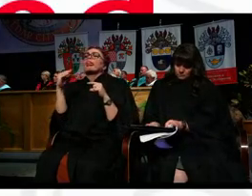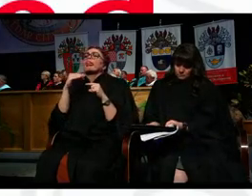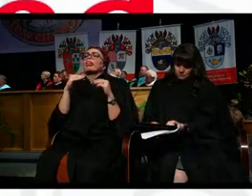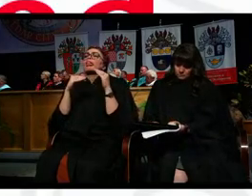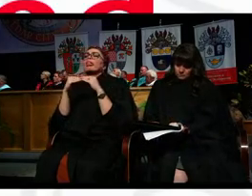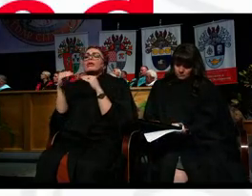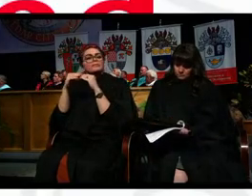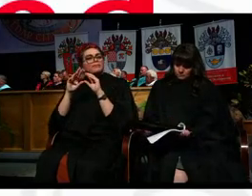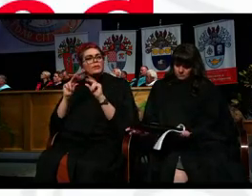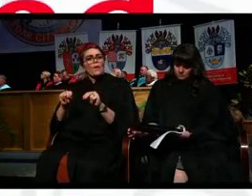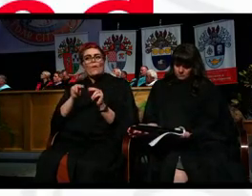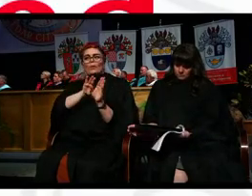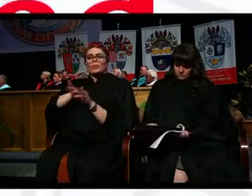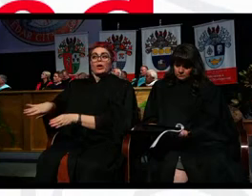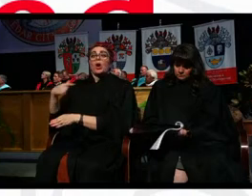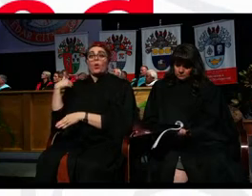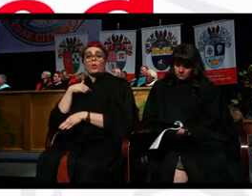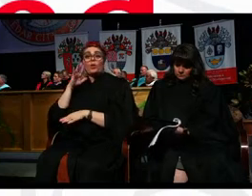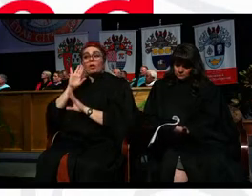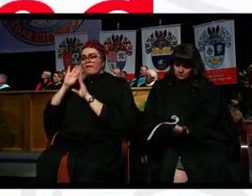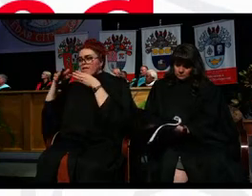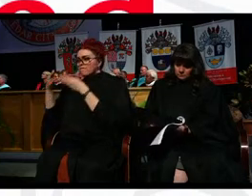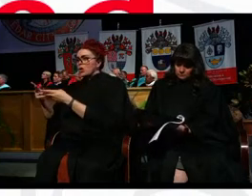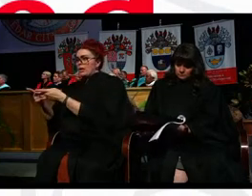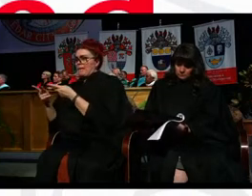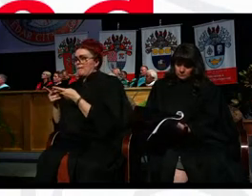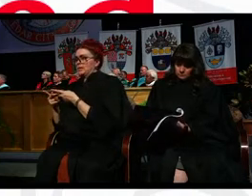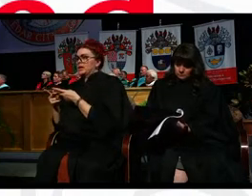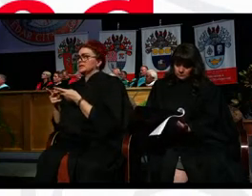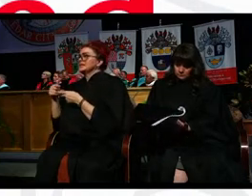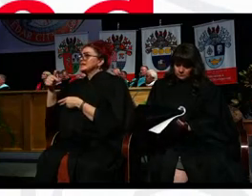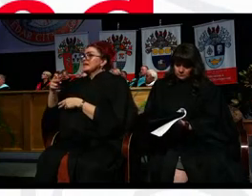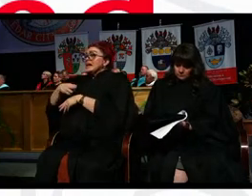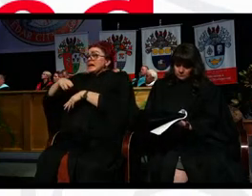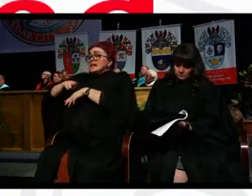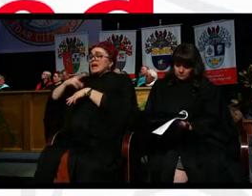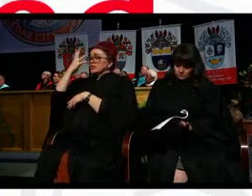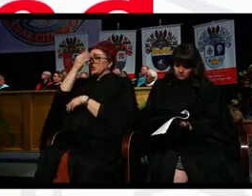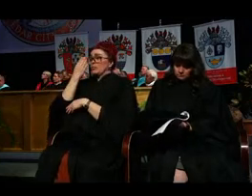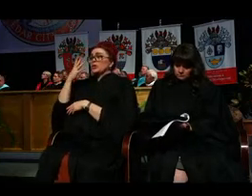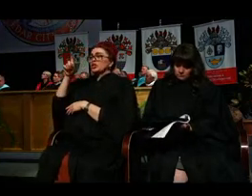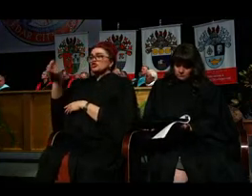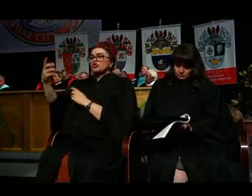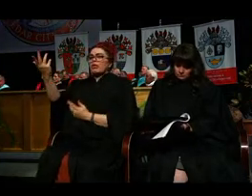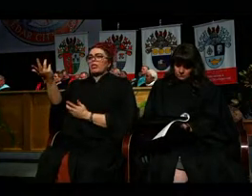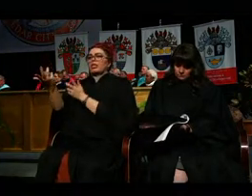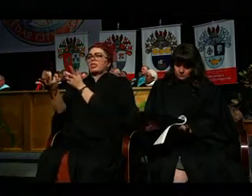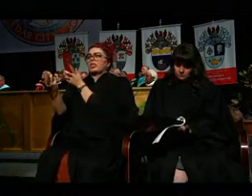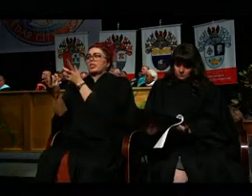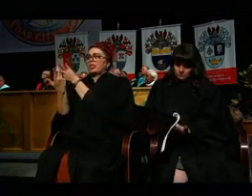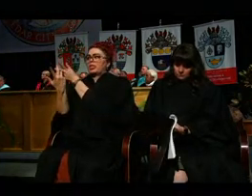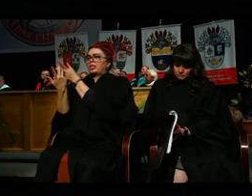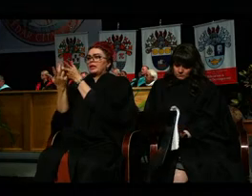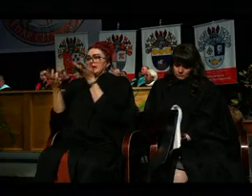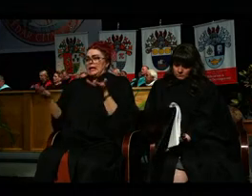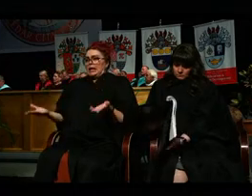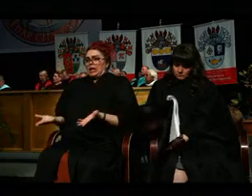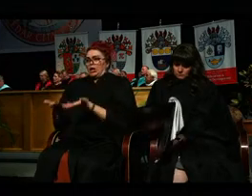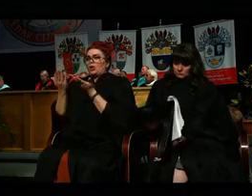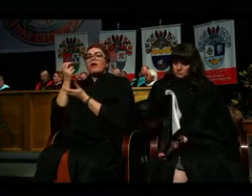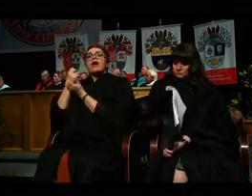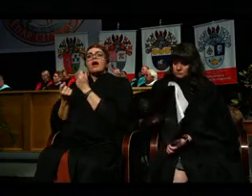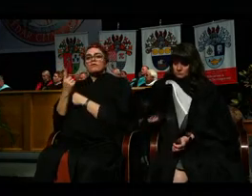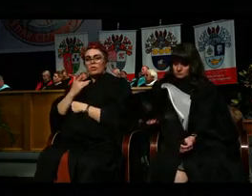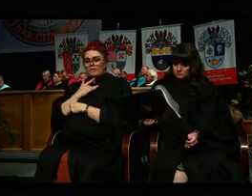place empowered. The natural beauty of our campus should be matched by a campus environment where everyone feels